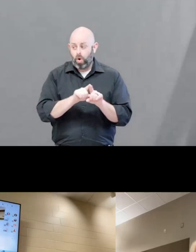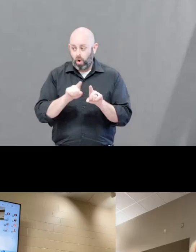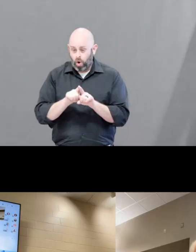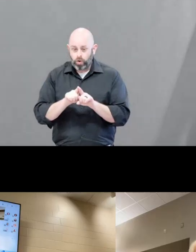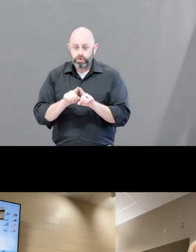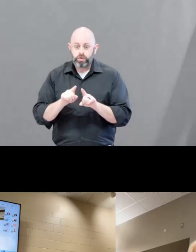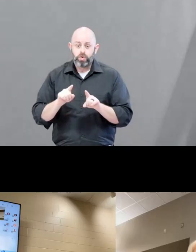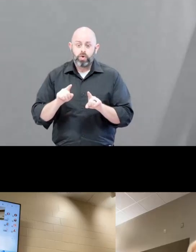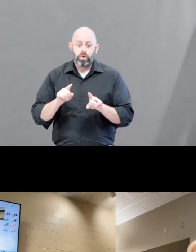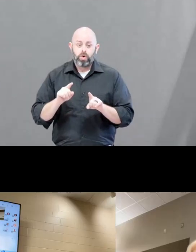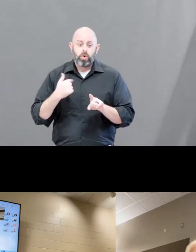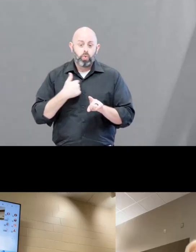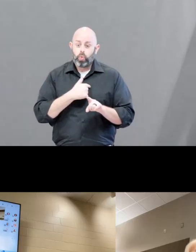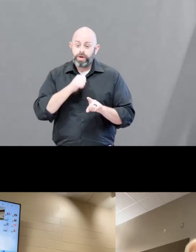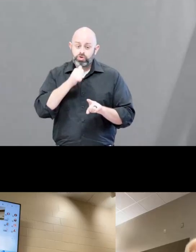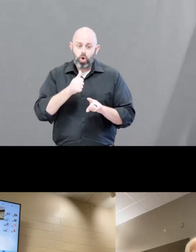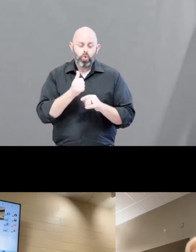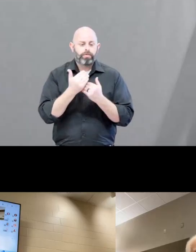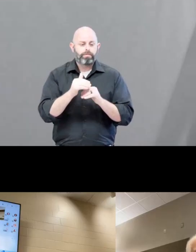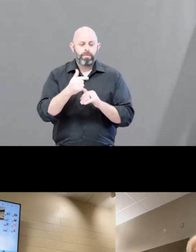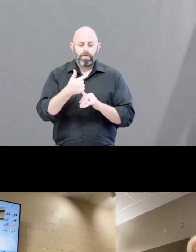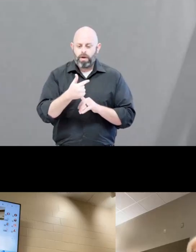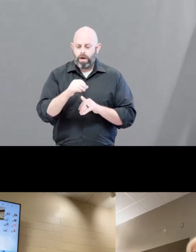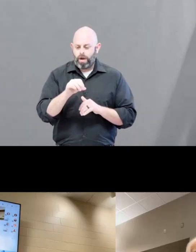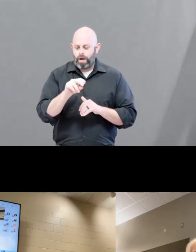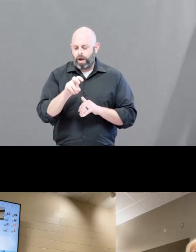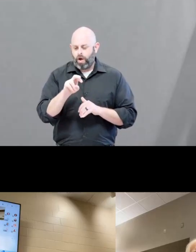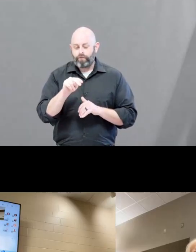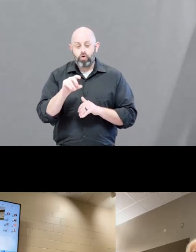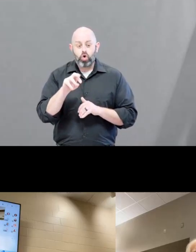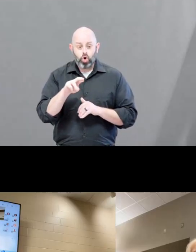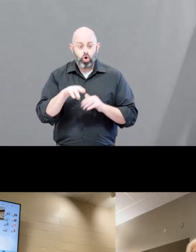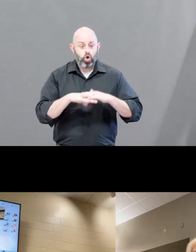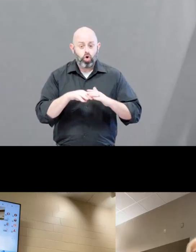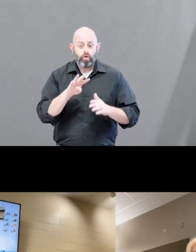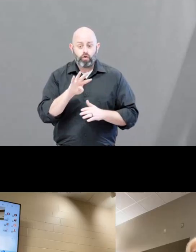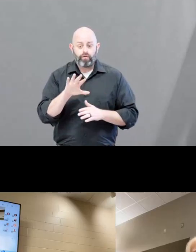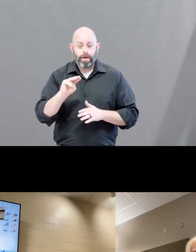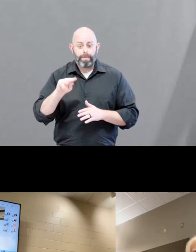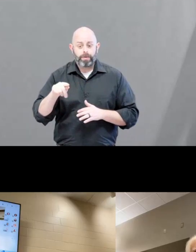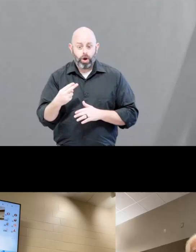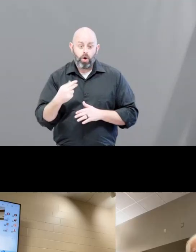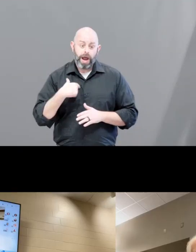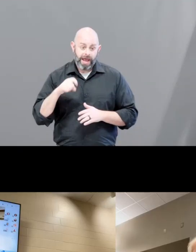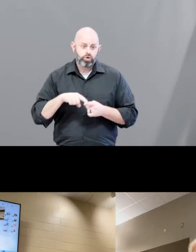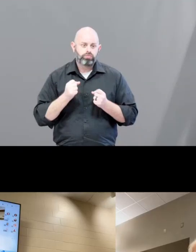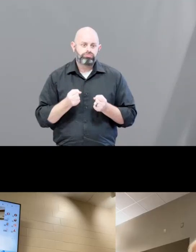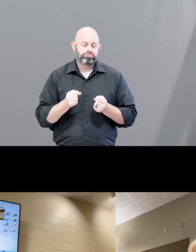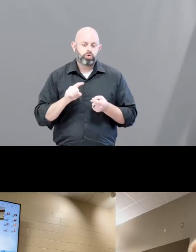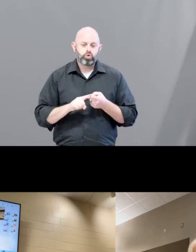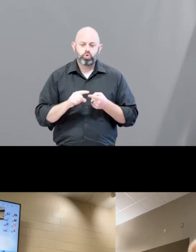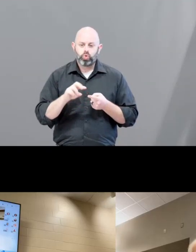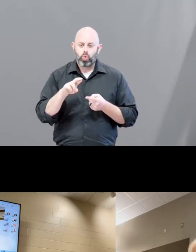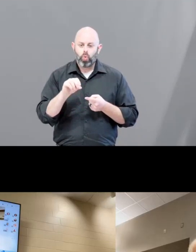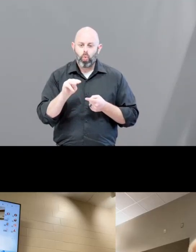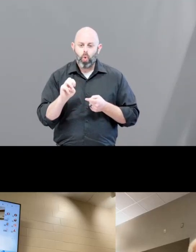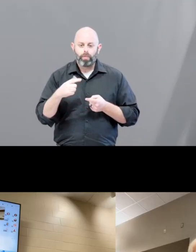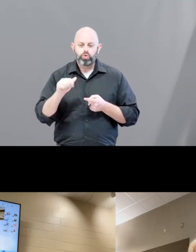a governor on it at 45 miles an hour. I had to do that to Rome, Georgia one time. That